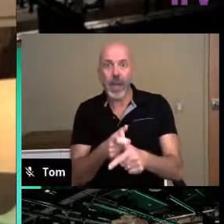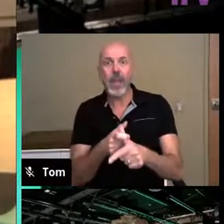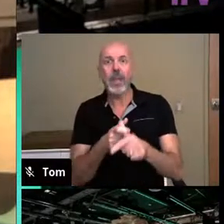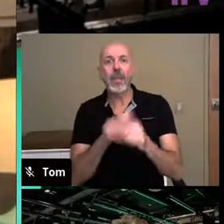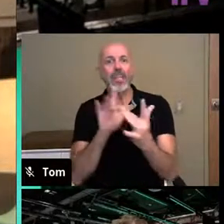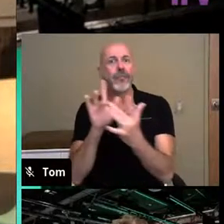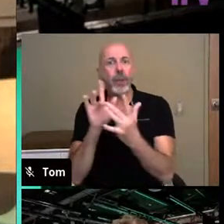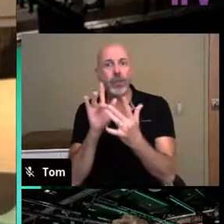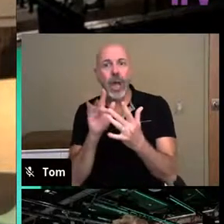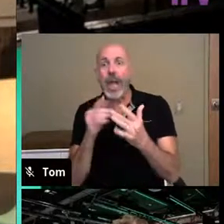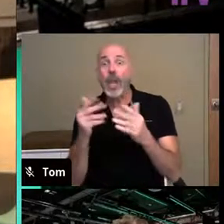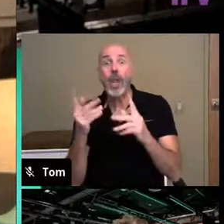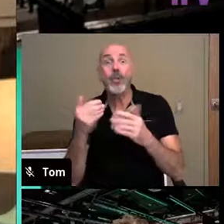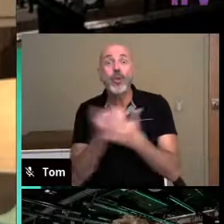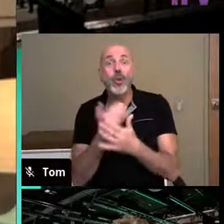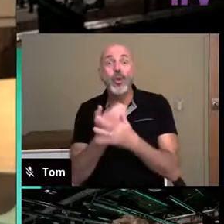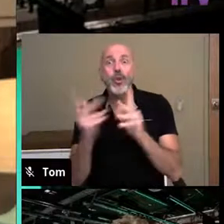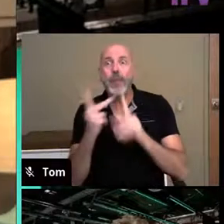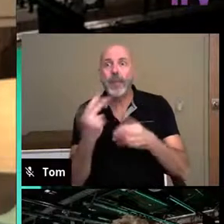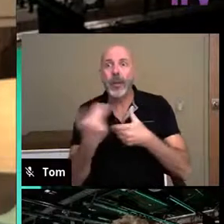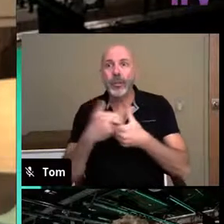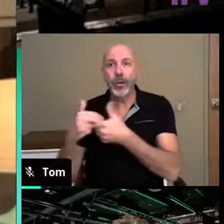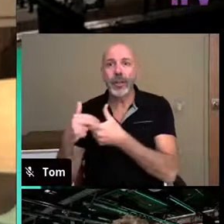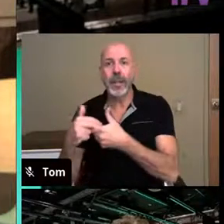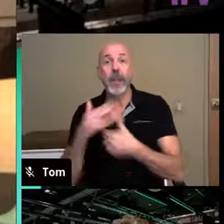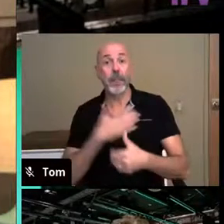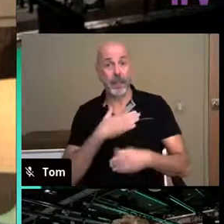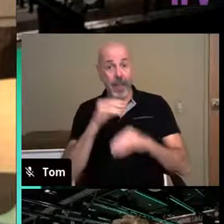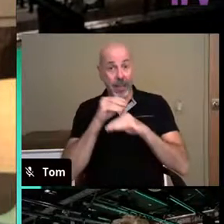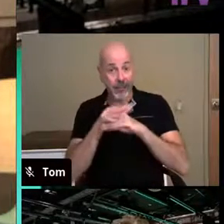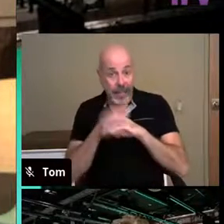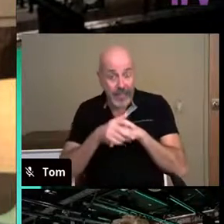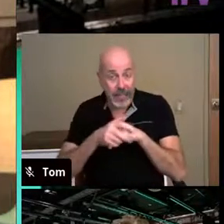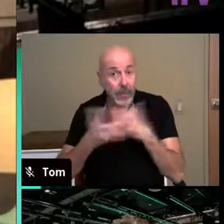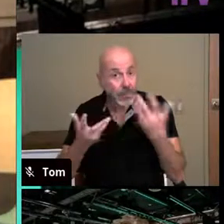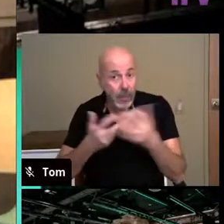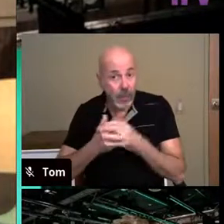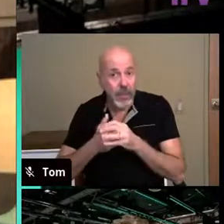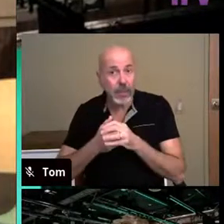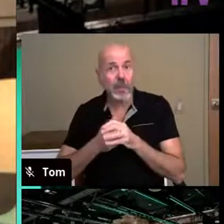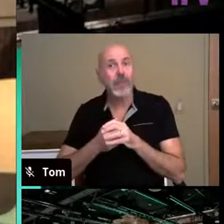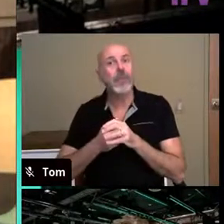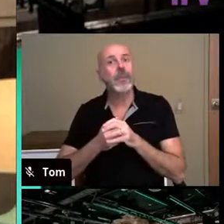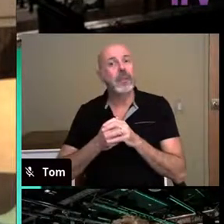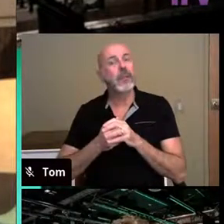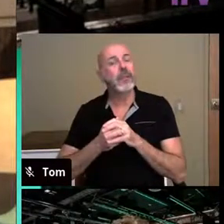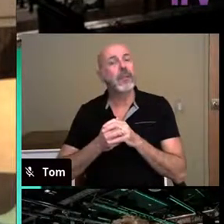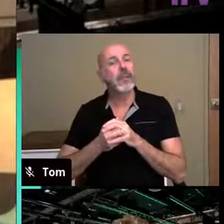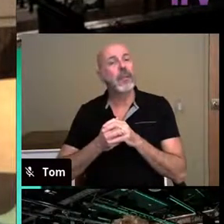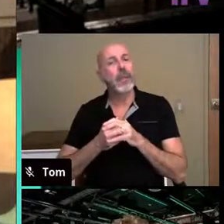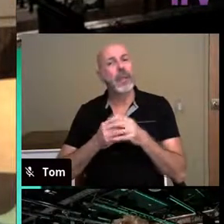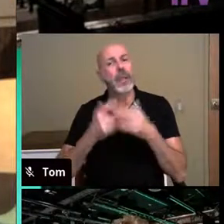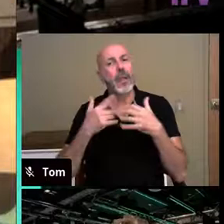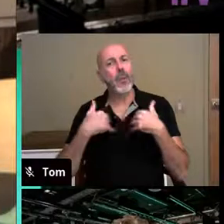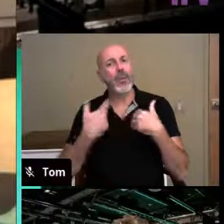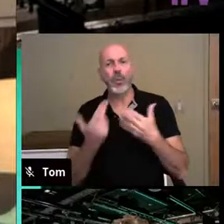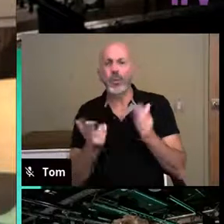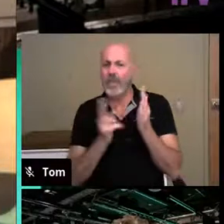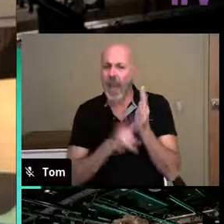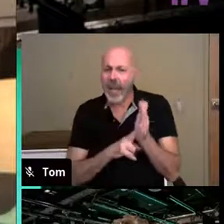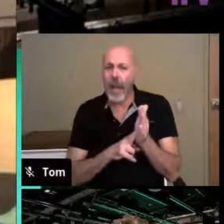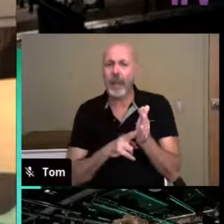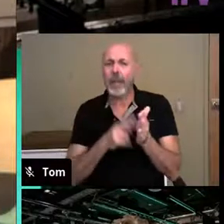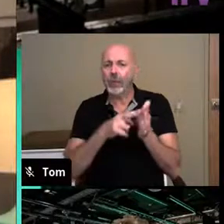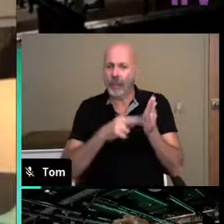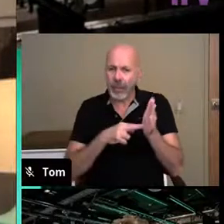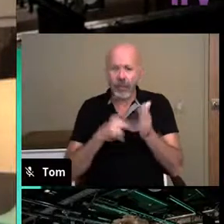picture with that, it's my advice to you is when you gain confidence with putting yourself forward and signing up and registering for